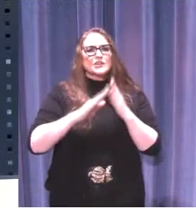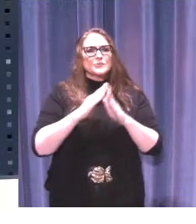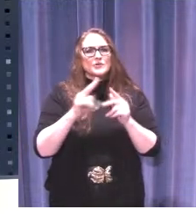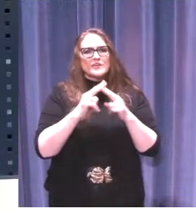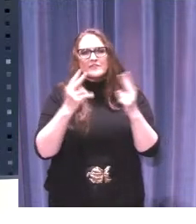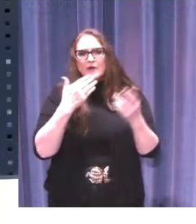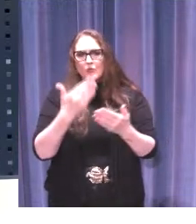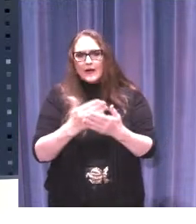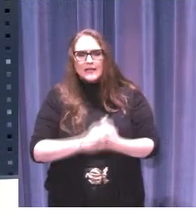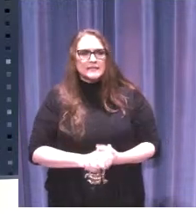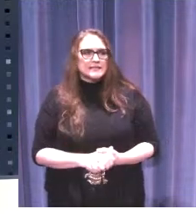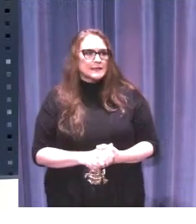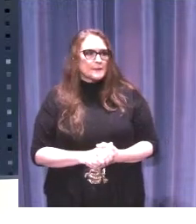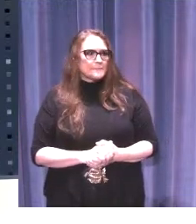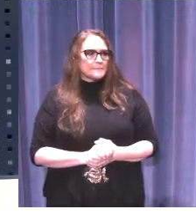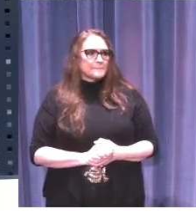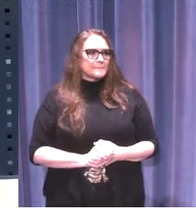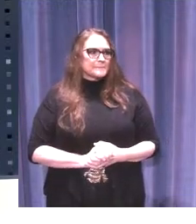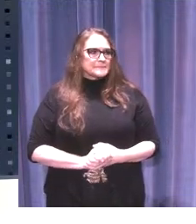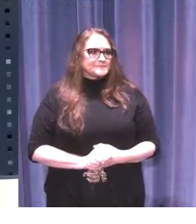well, seen as